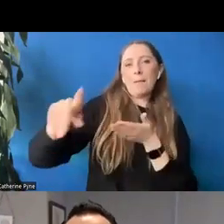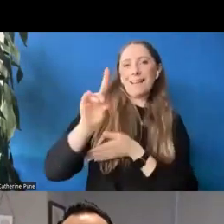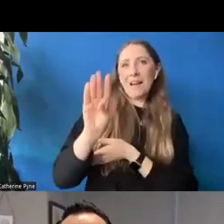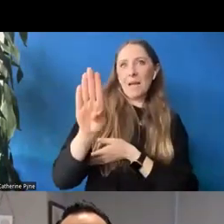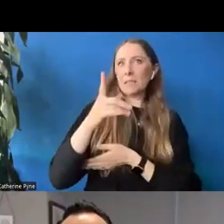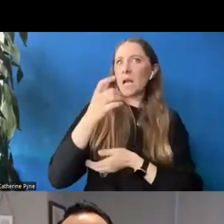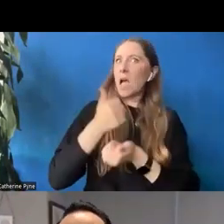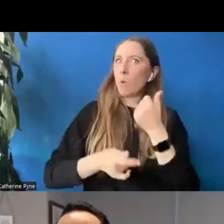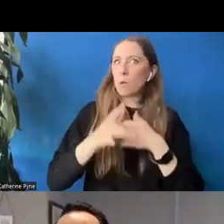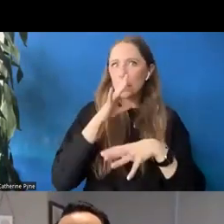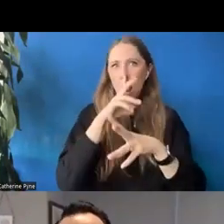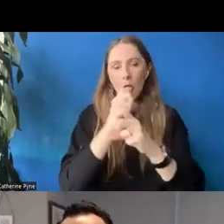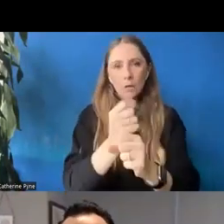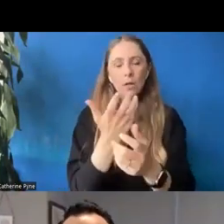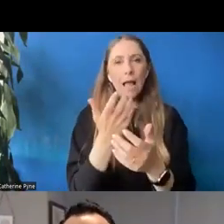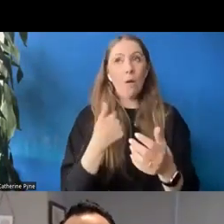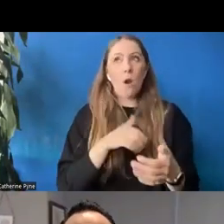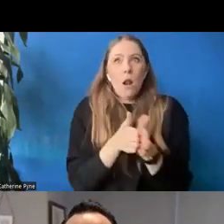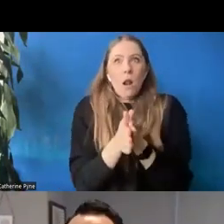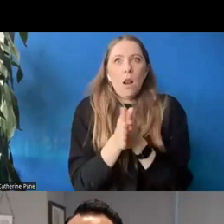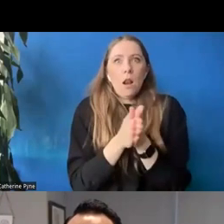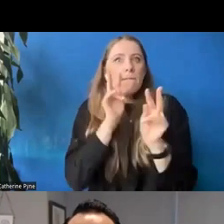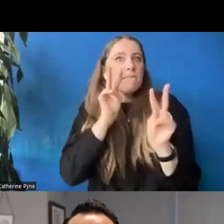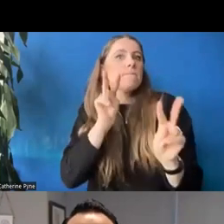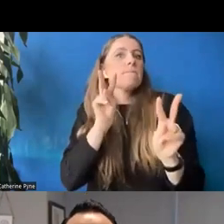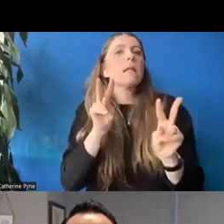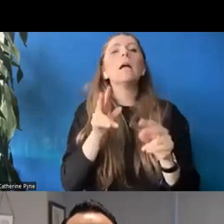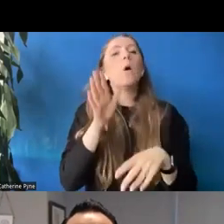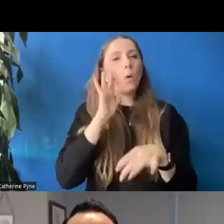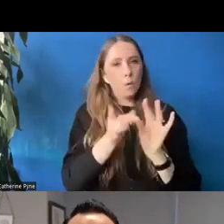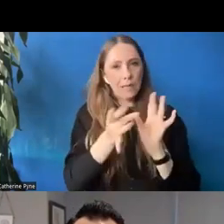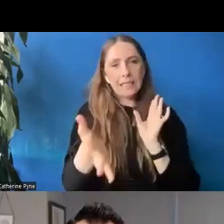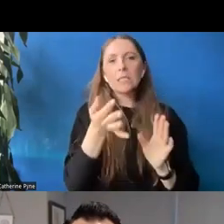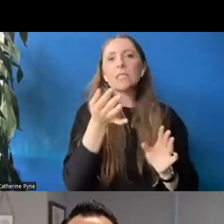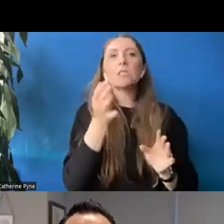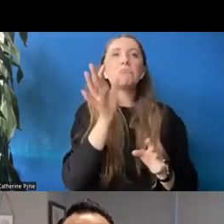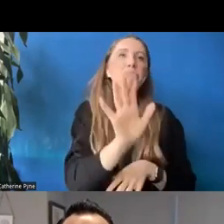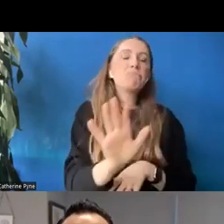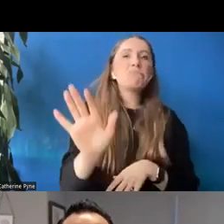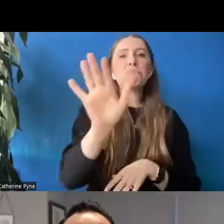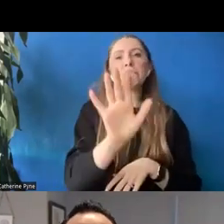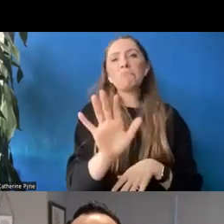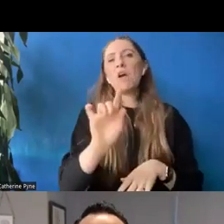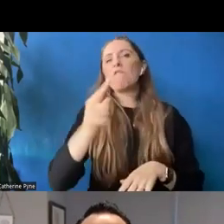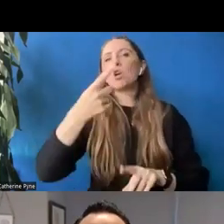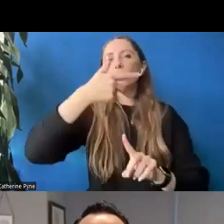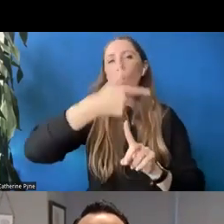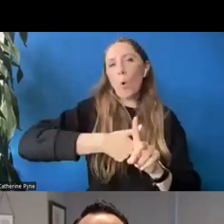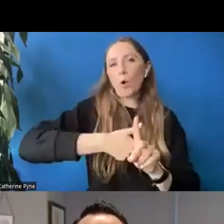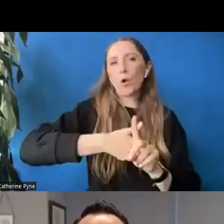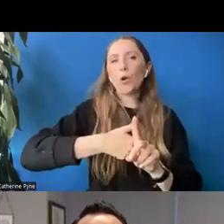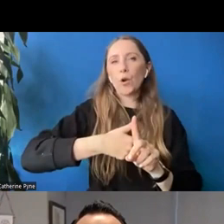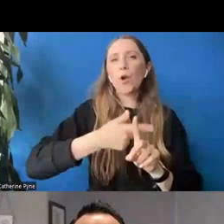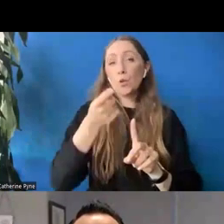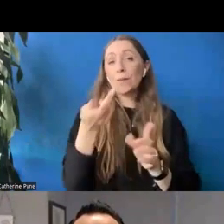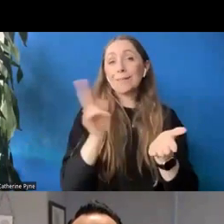of interest and anticipation, and we're very, very excited. Expect that to be released in Q1, and you can sign up